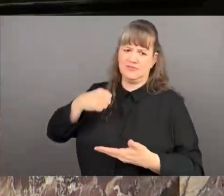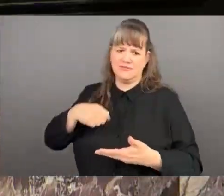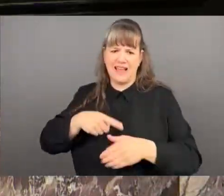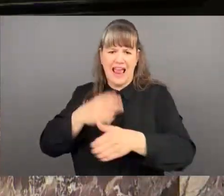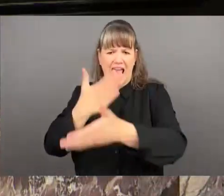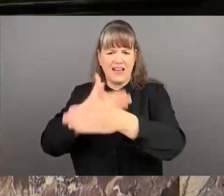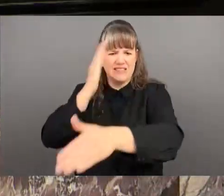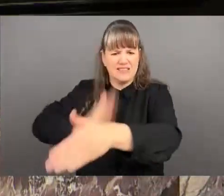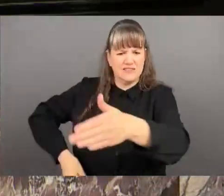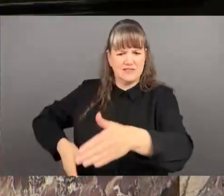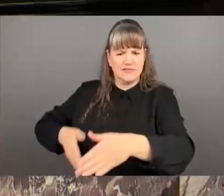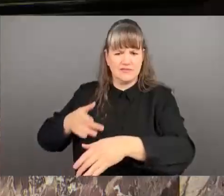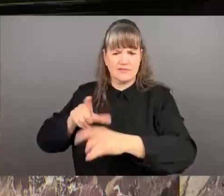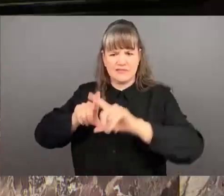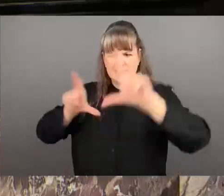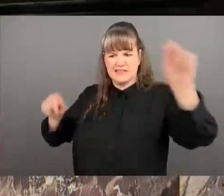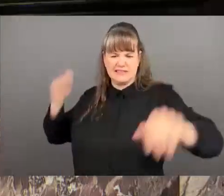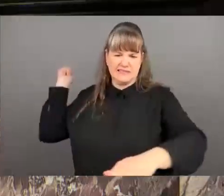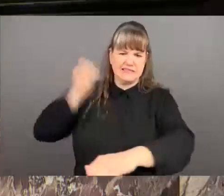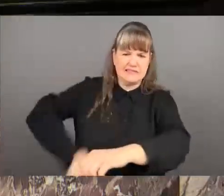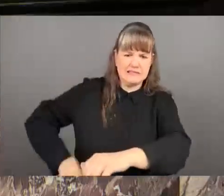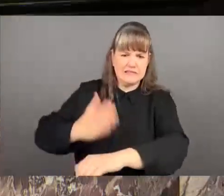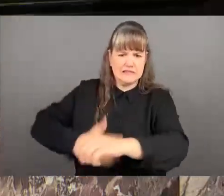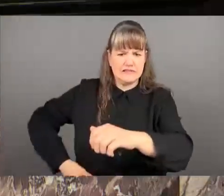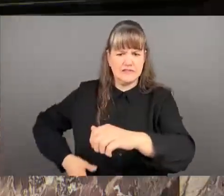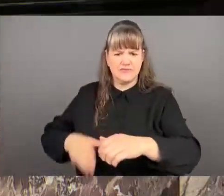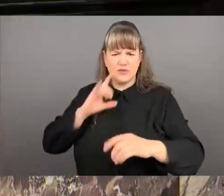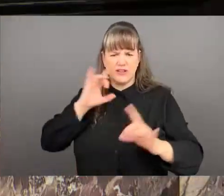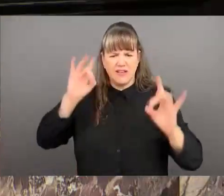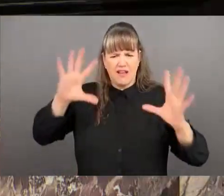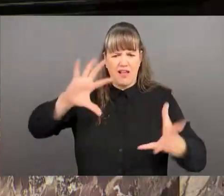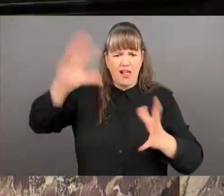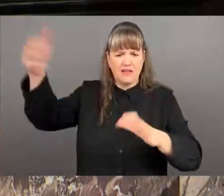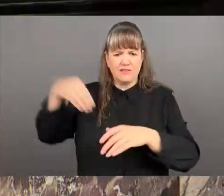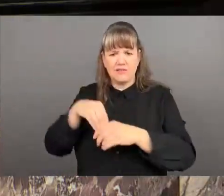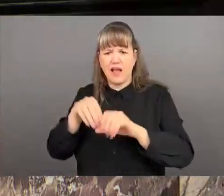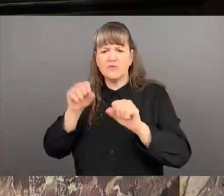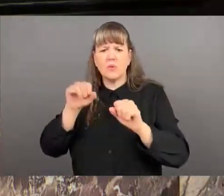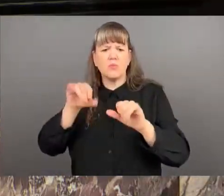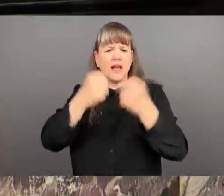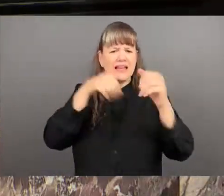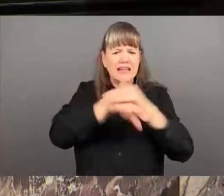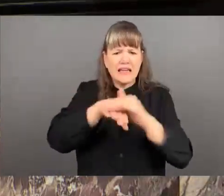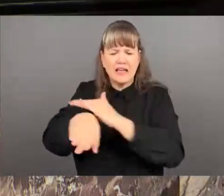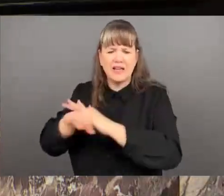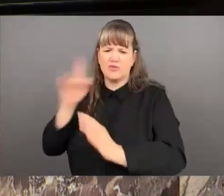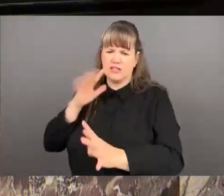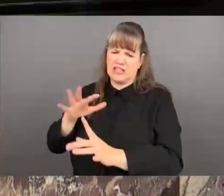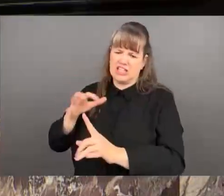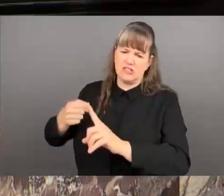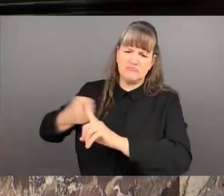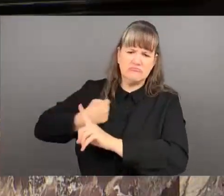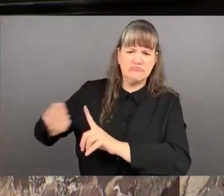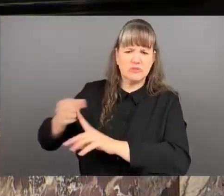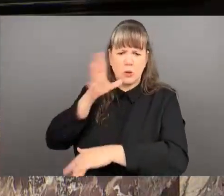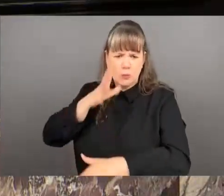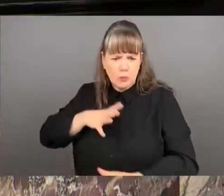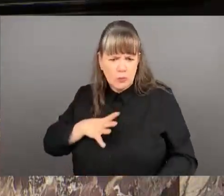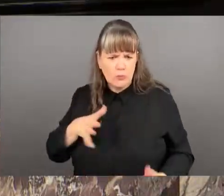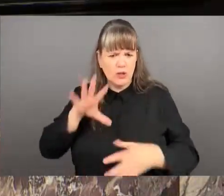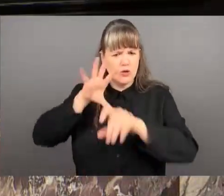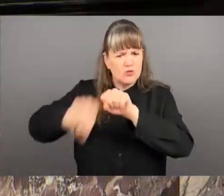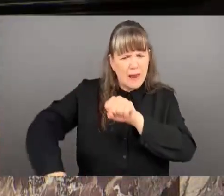break-ins. Brutal assaults on women. Violent rapes. Random attacks on health workers are the new normal in